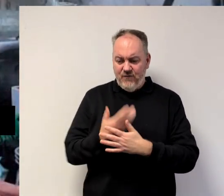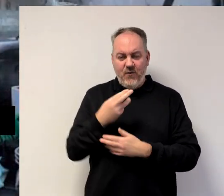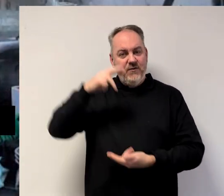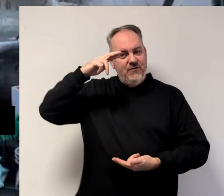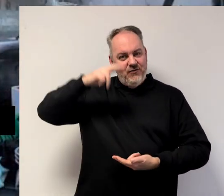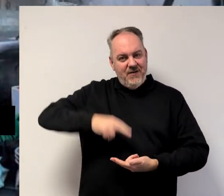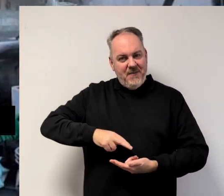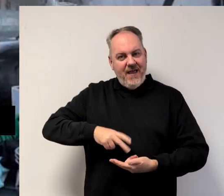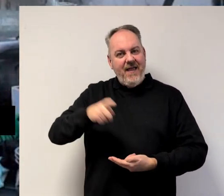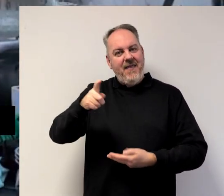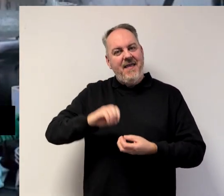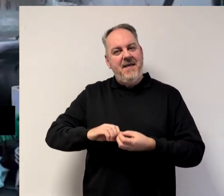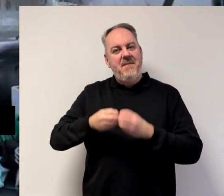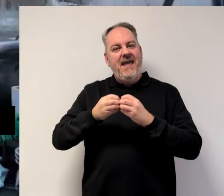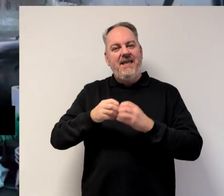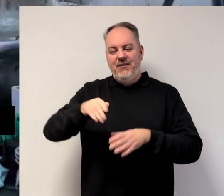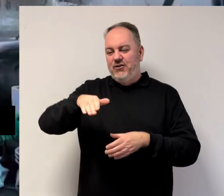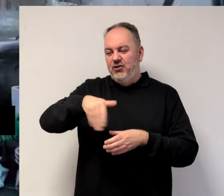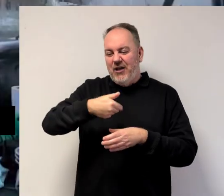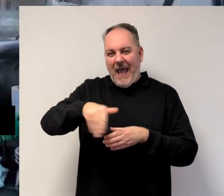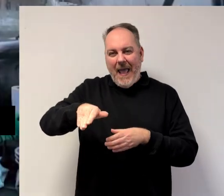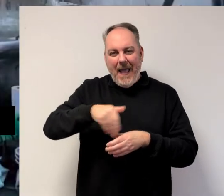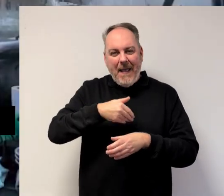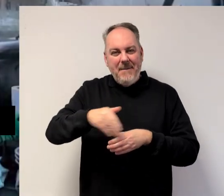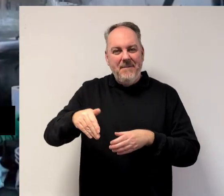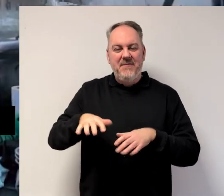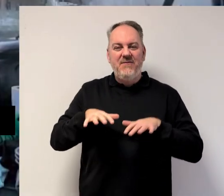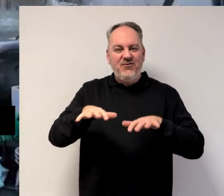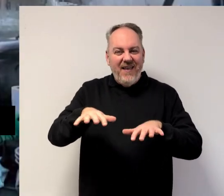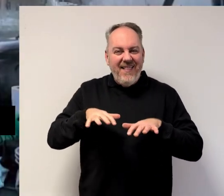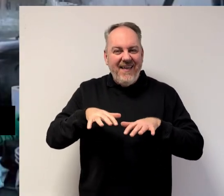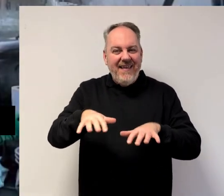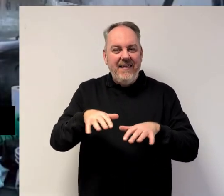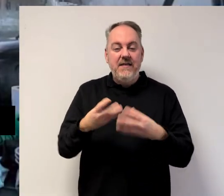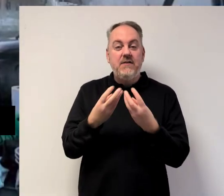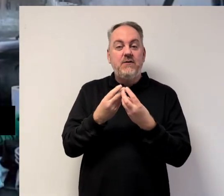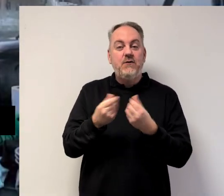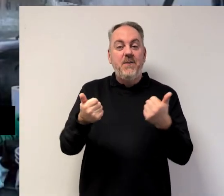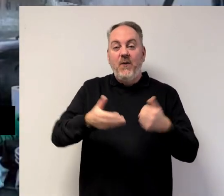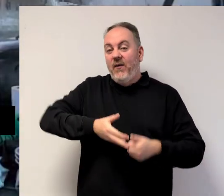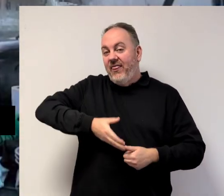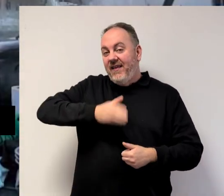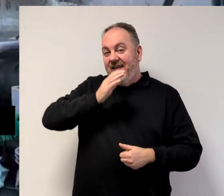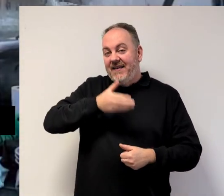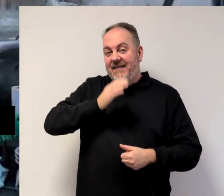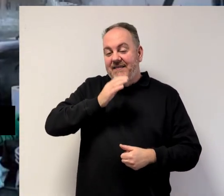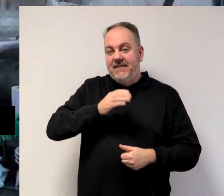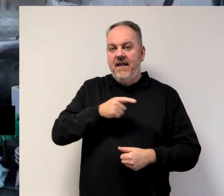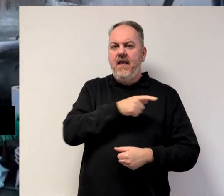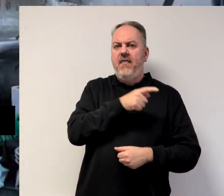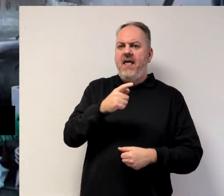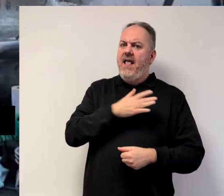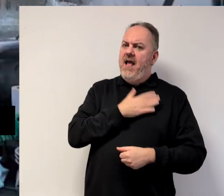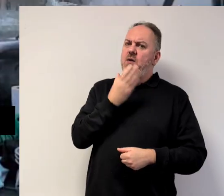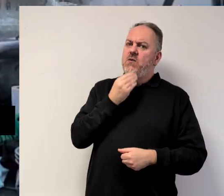jellies, chutneys, whatever out of it. They use a lot of onions, they use a lot of salad